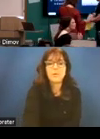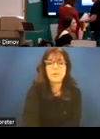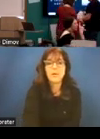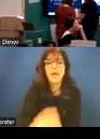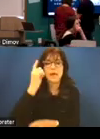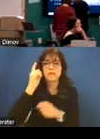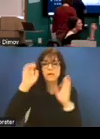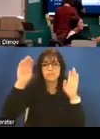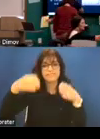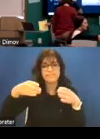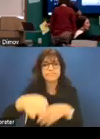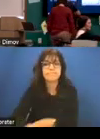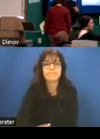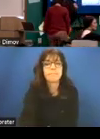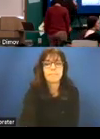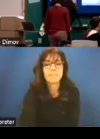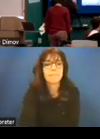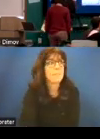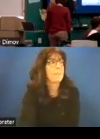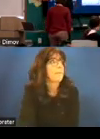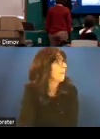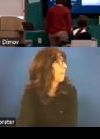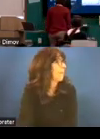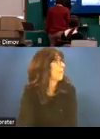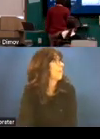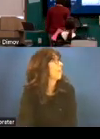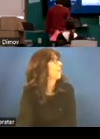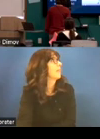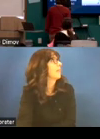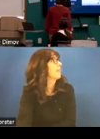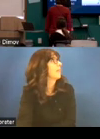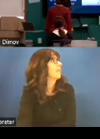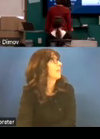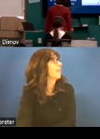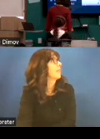These are the black ones. That's not a stable chair. What are you doing?